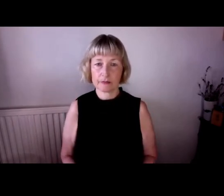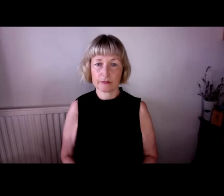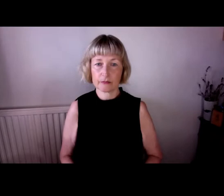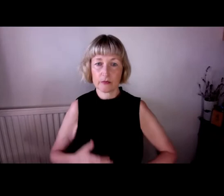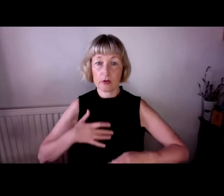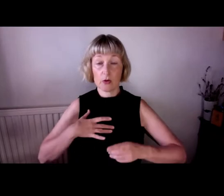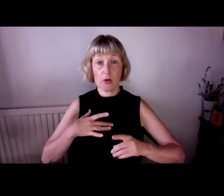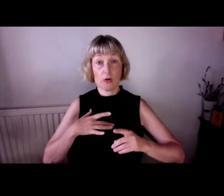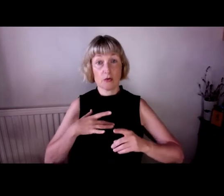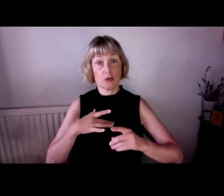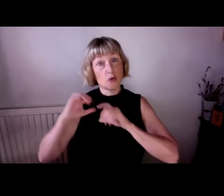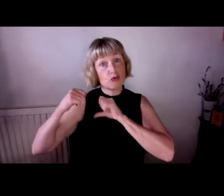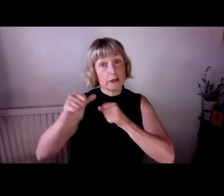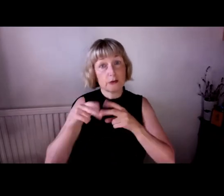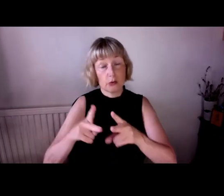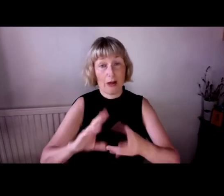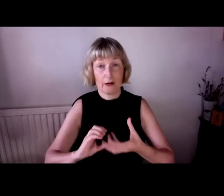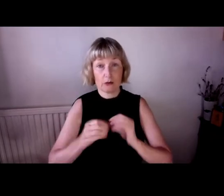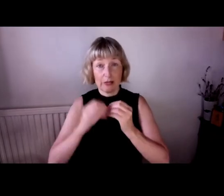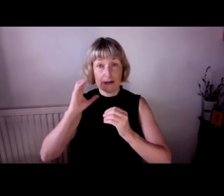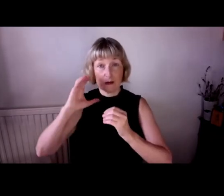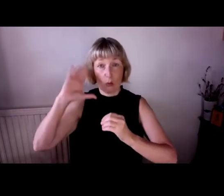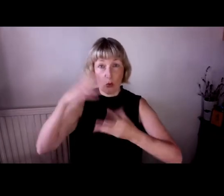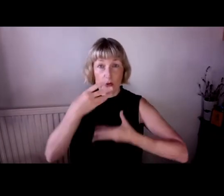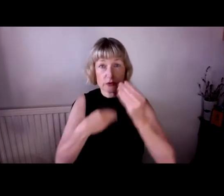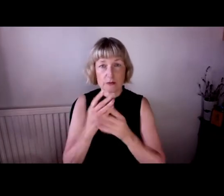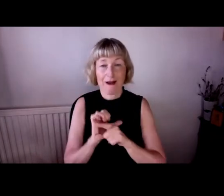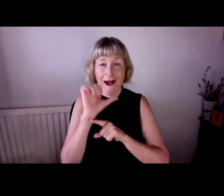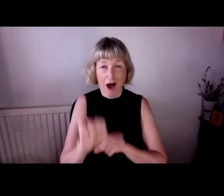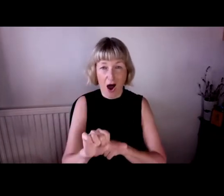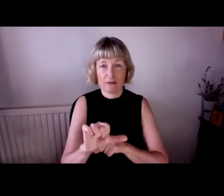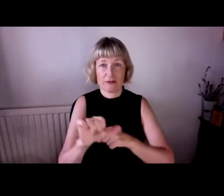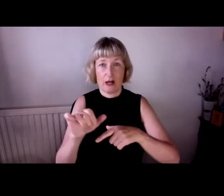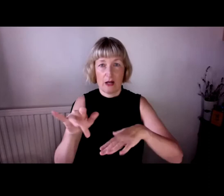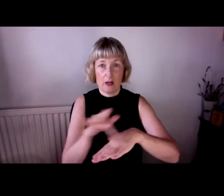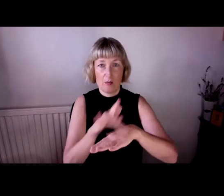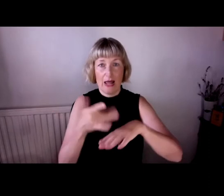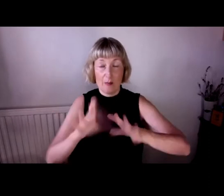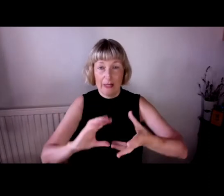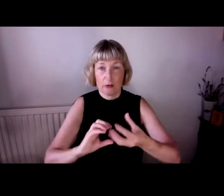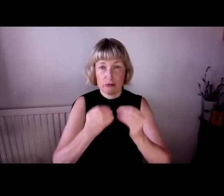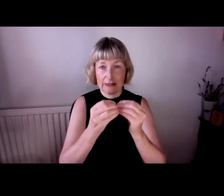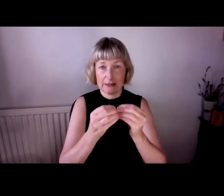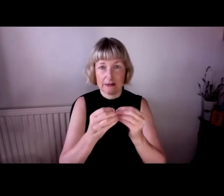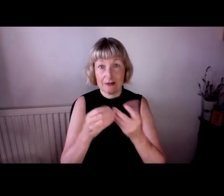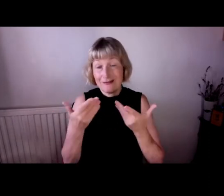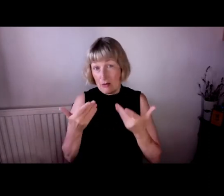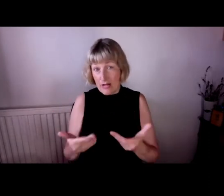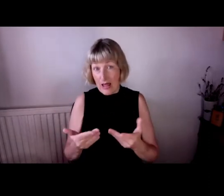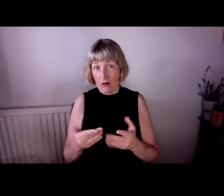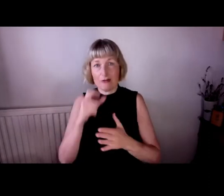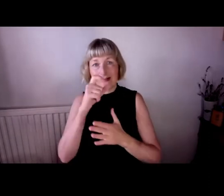creating after the piece has been developed, and it's becoming more and more likely now that particularly with disability-led